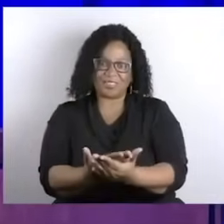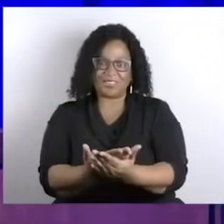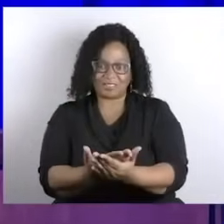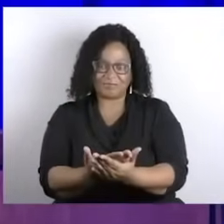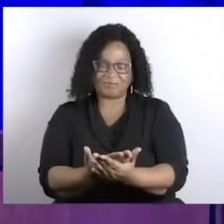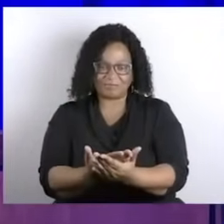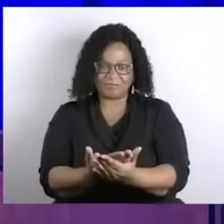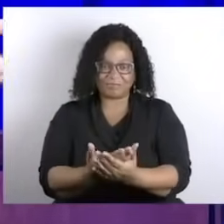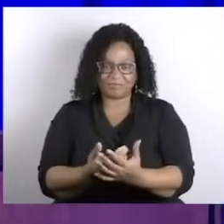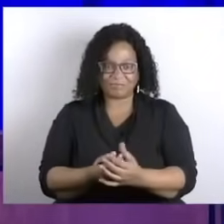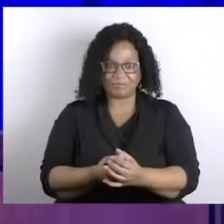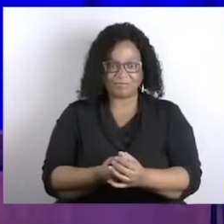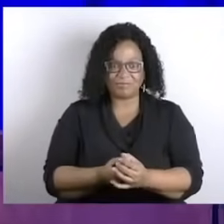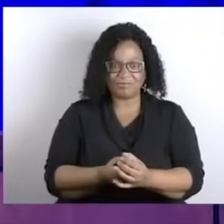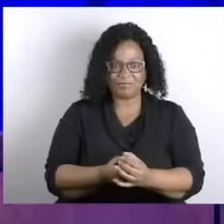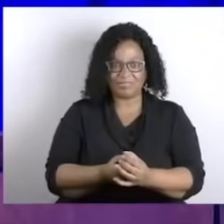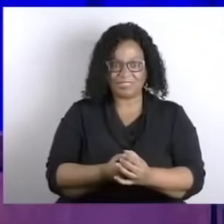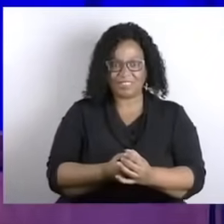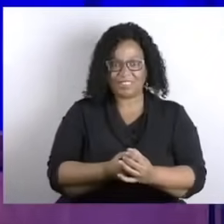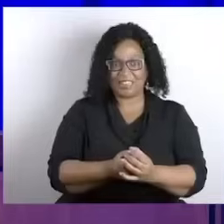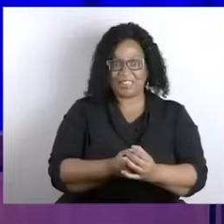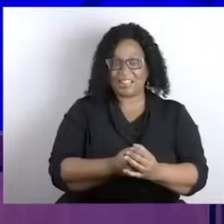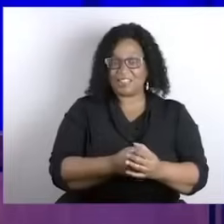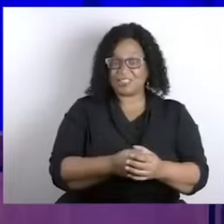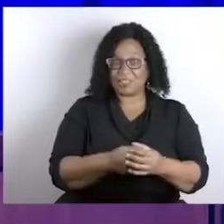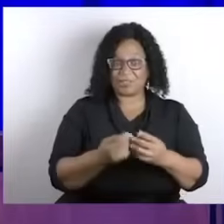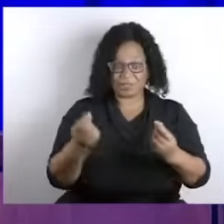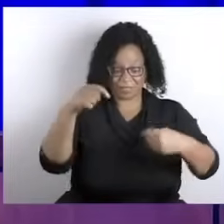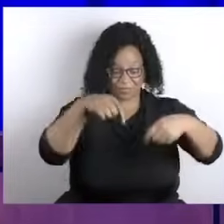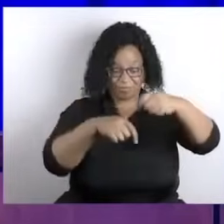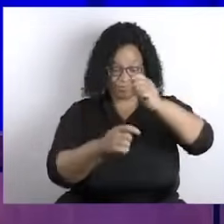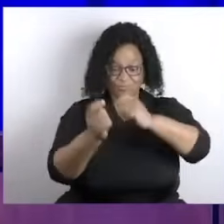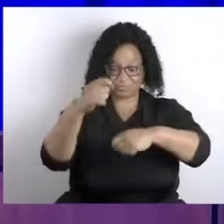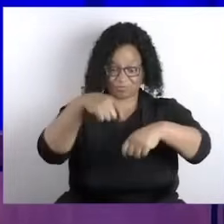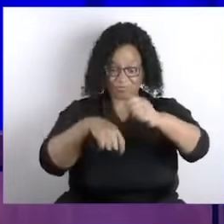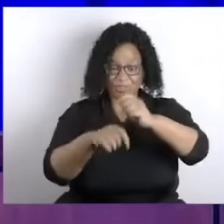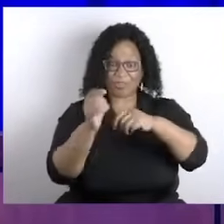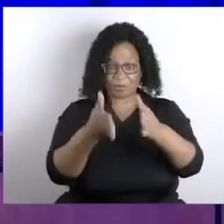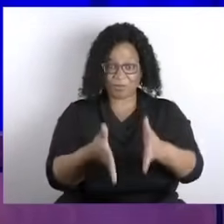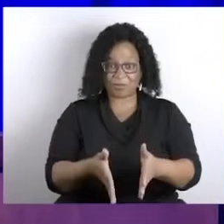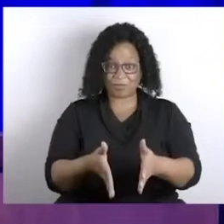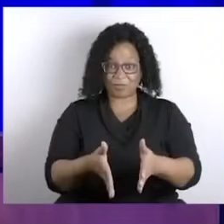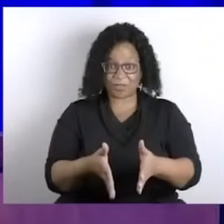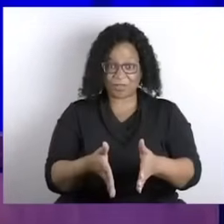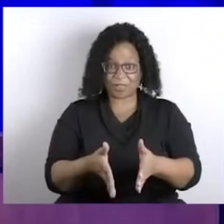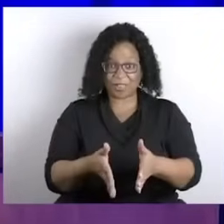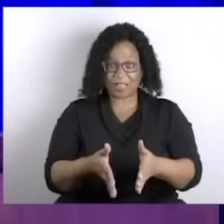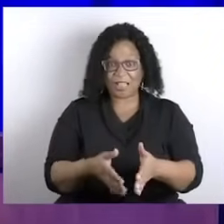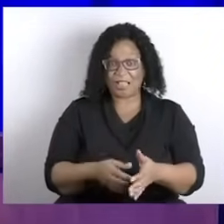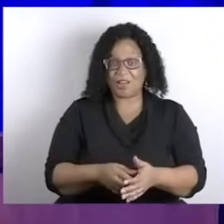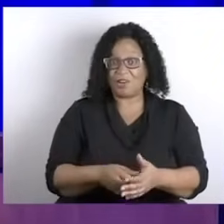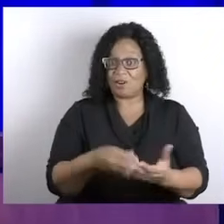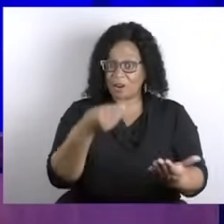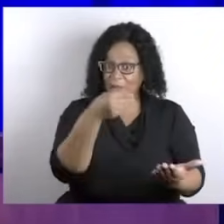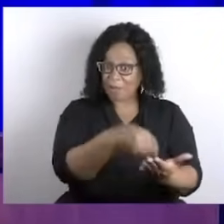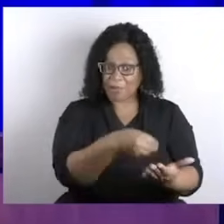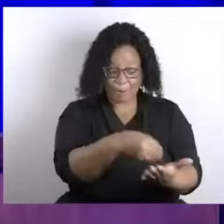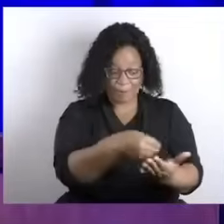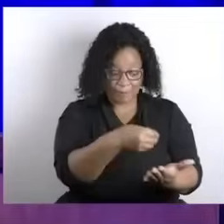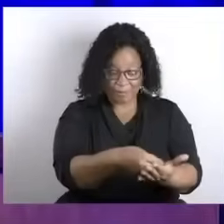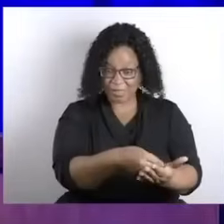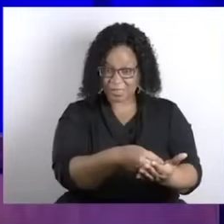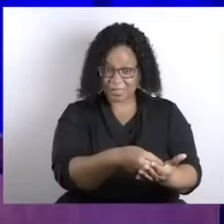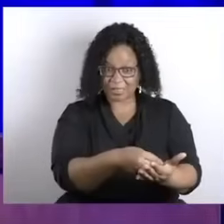is. It is the picture of a weaver who is working. It is the picture of an accountant who has tabulated the budget to